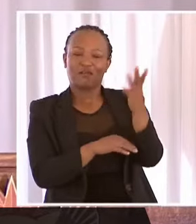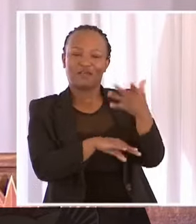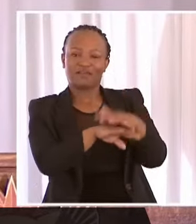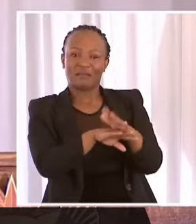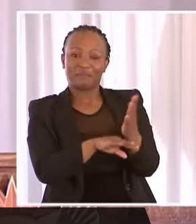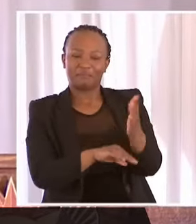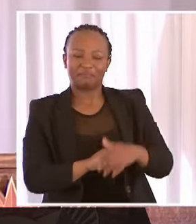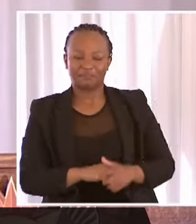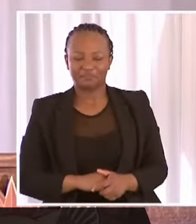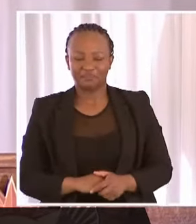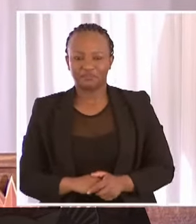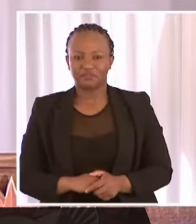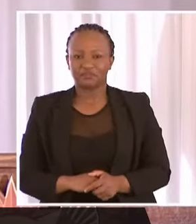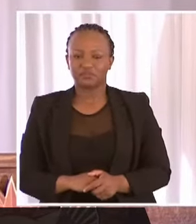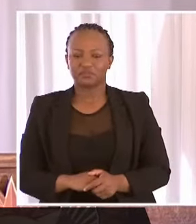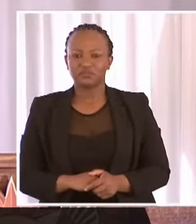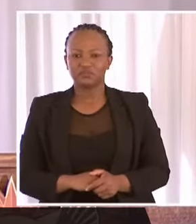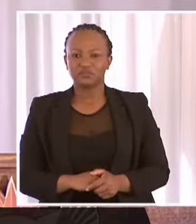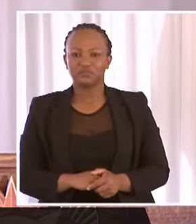Of course,